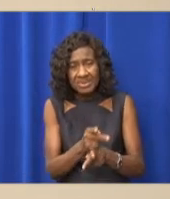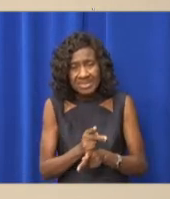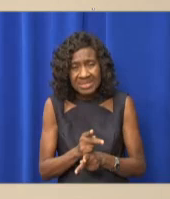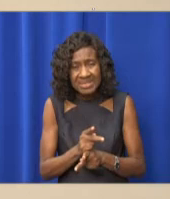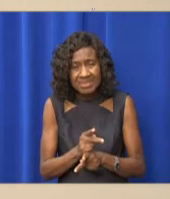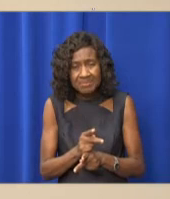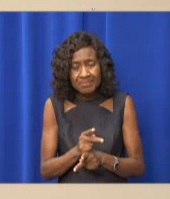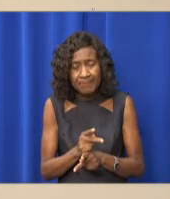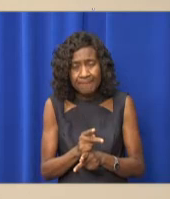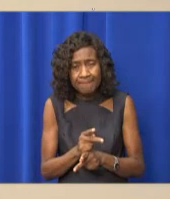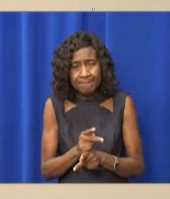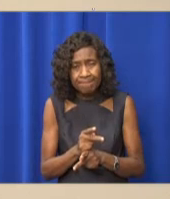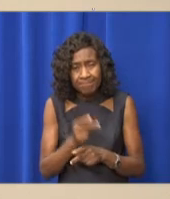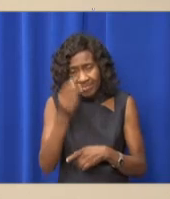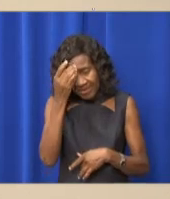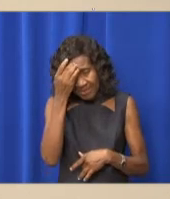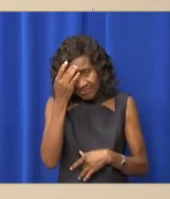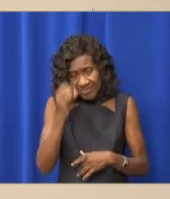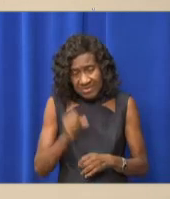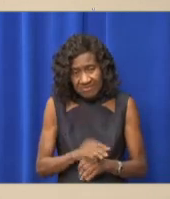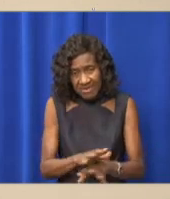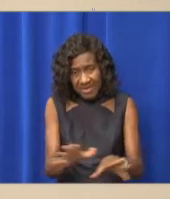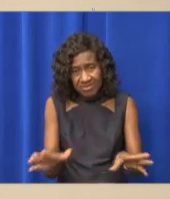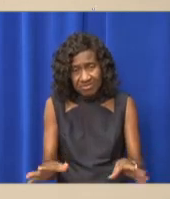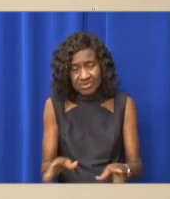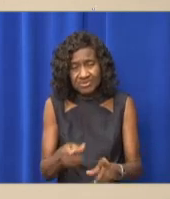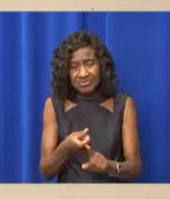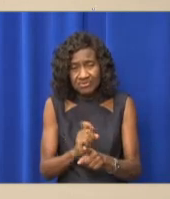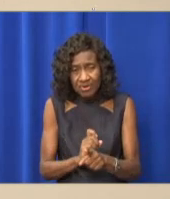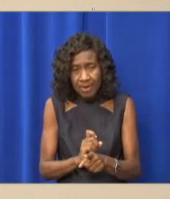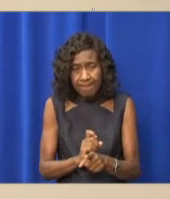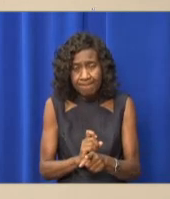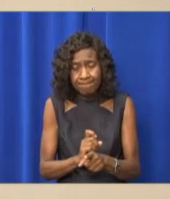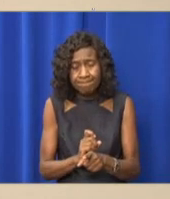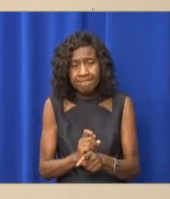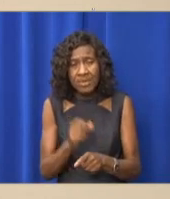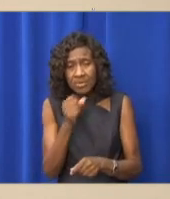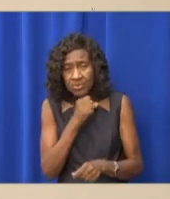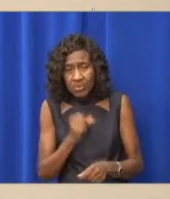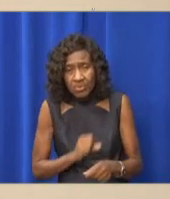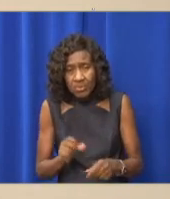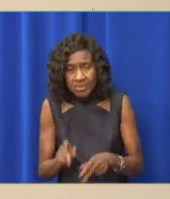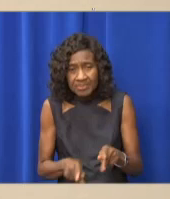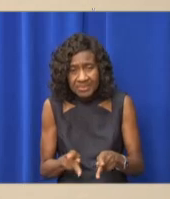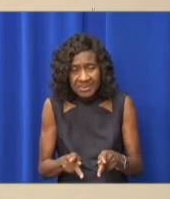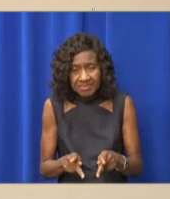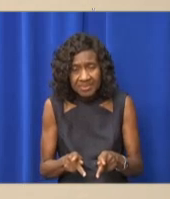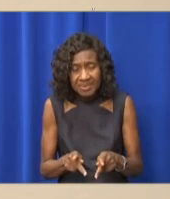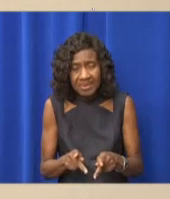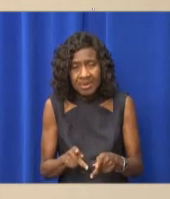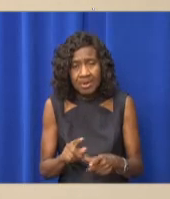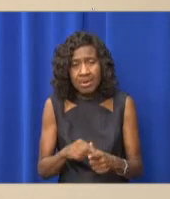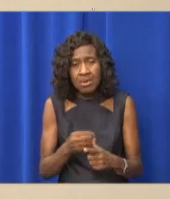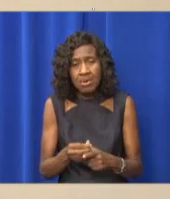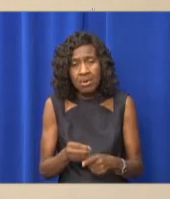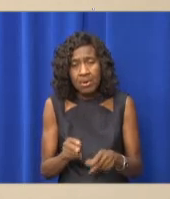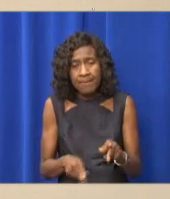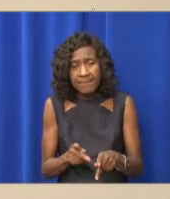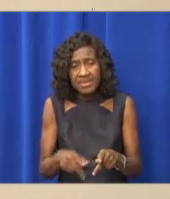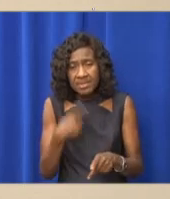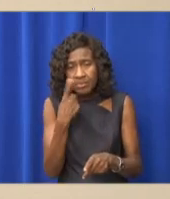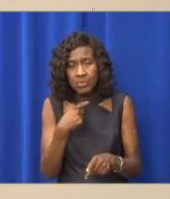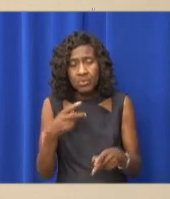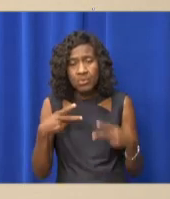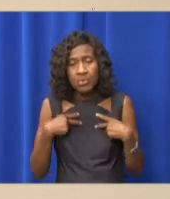away from the most vulnerable in this community. The older people who have underlying medical issues